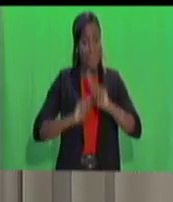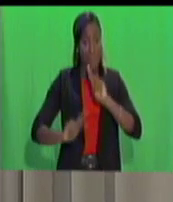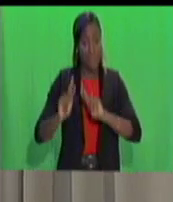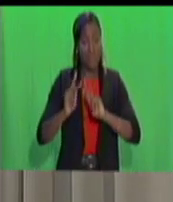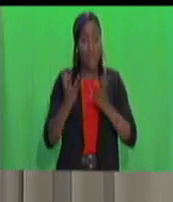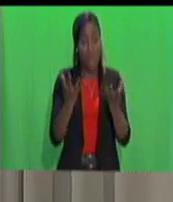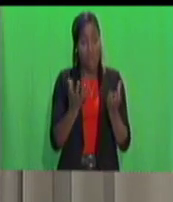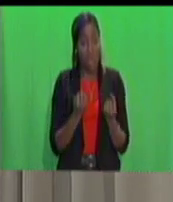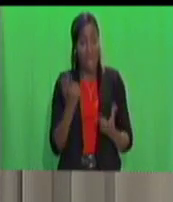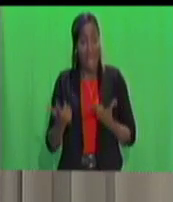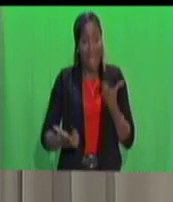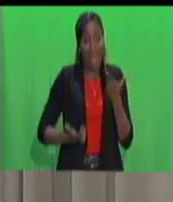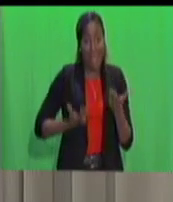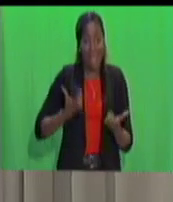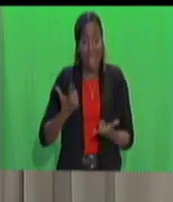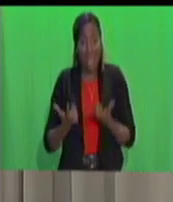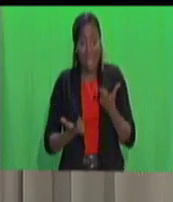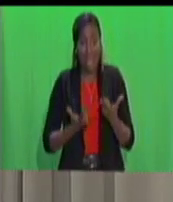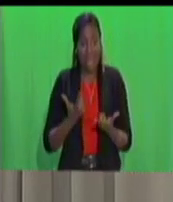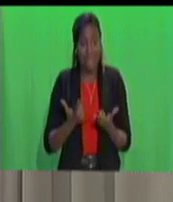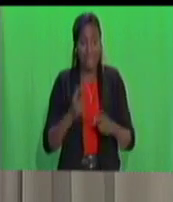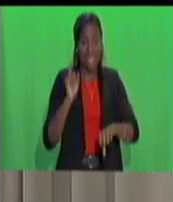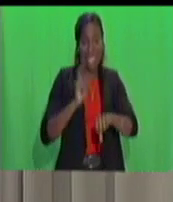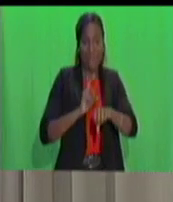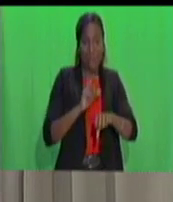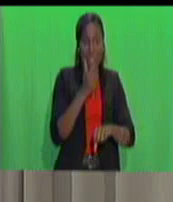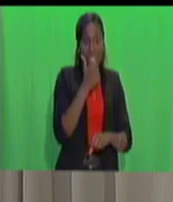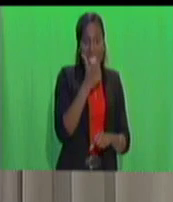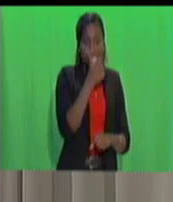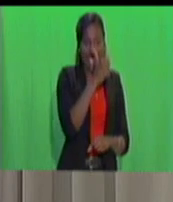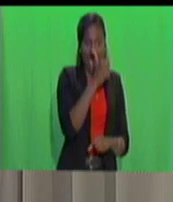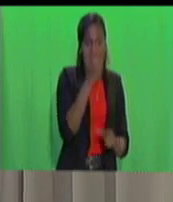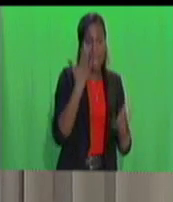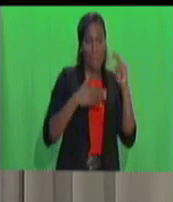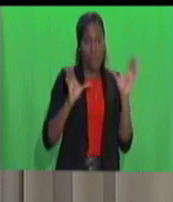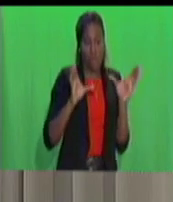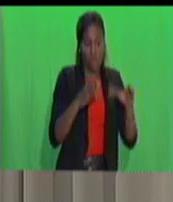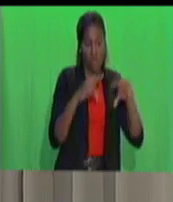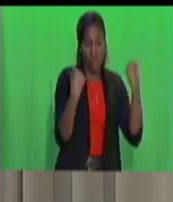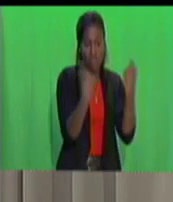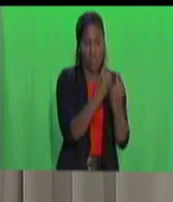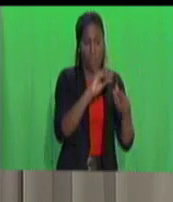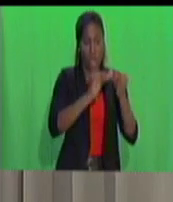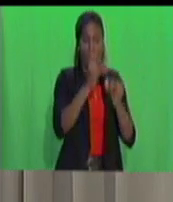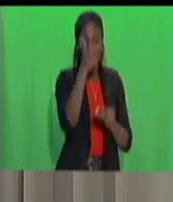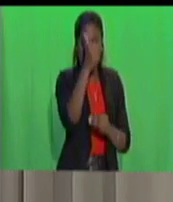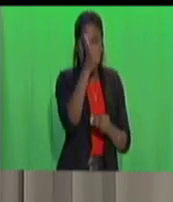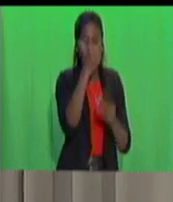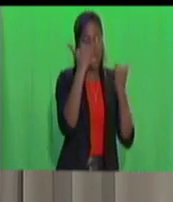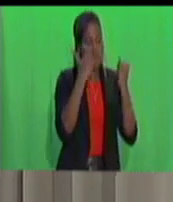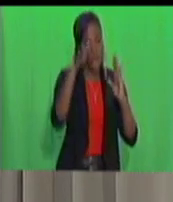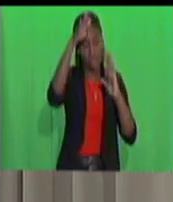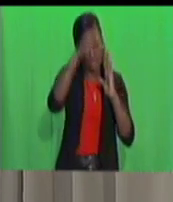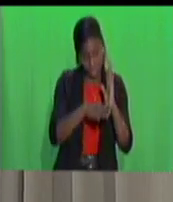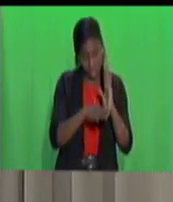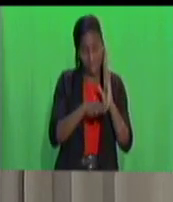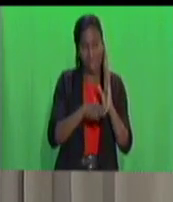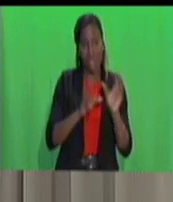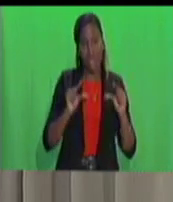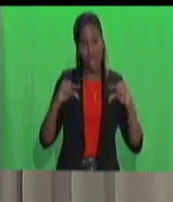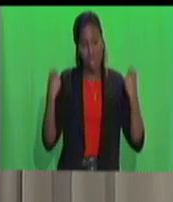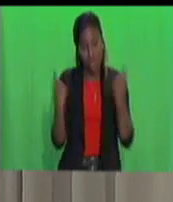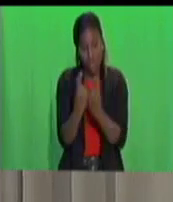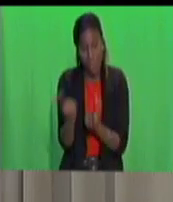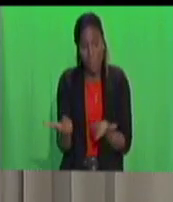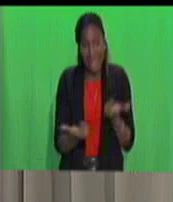from 10 to 5. So the regulation will now read, during the period specified, which is until